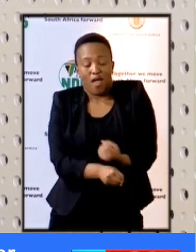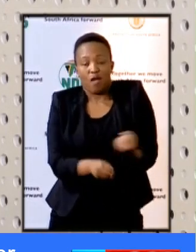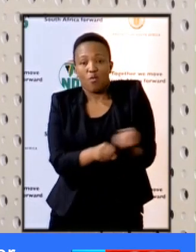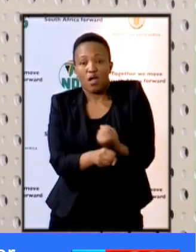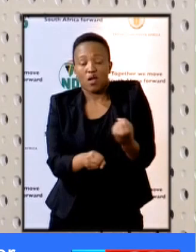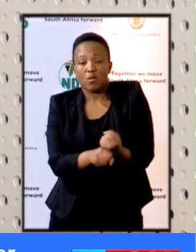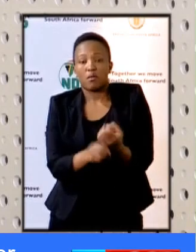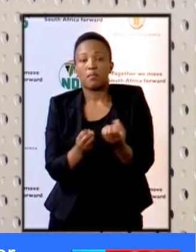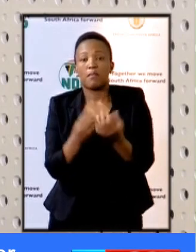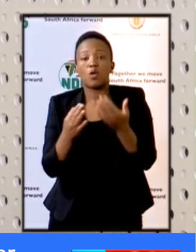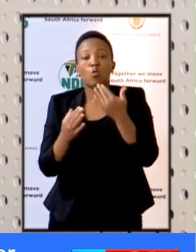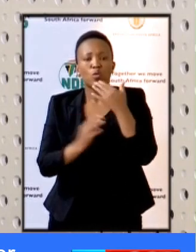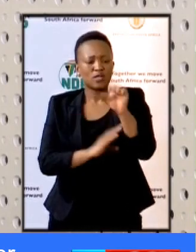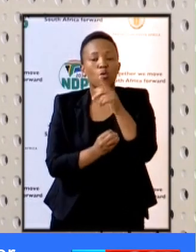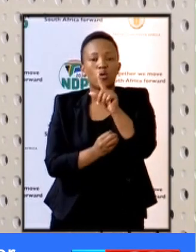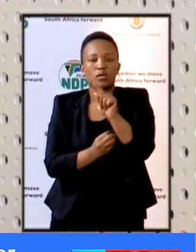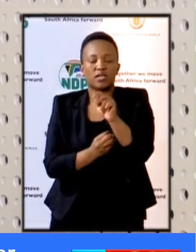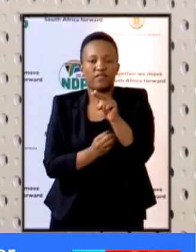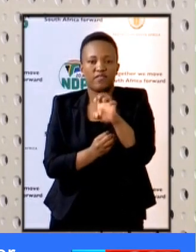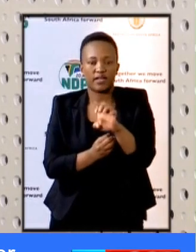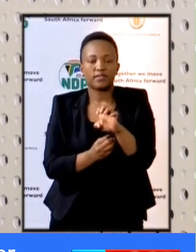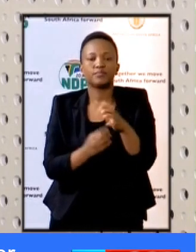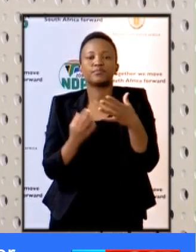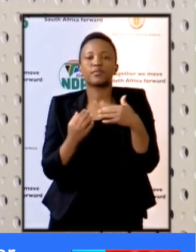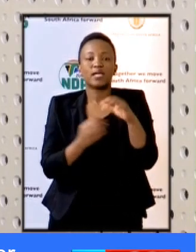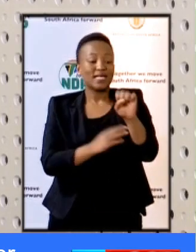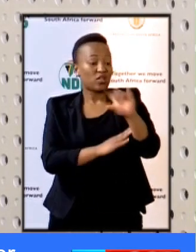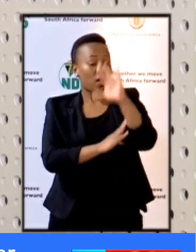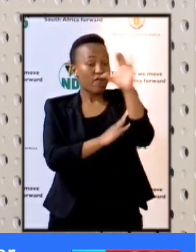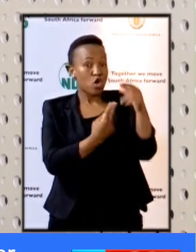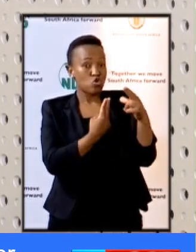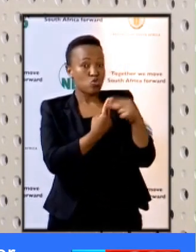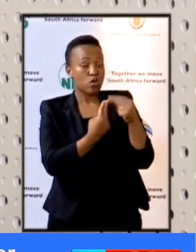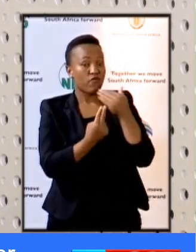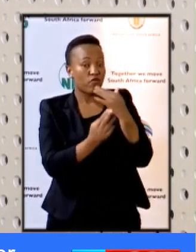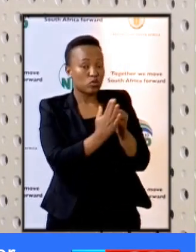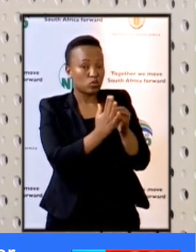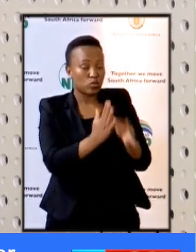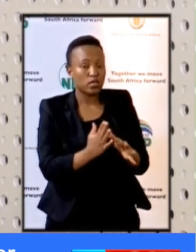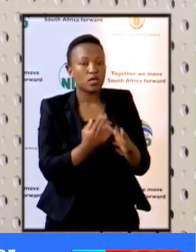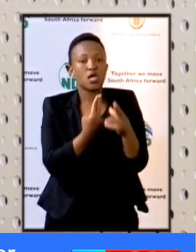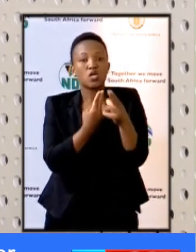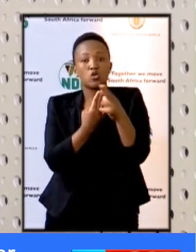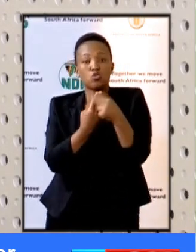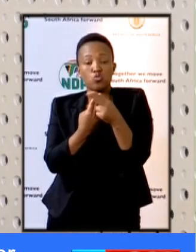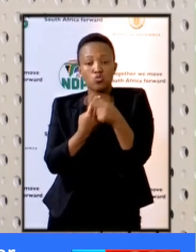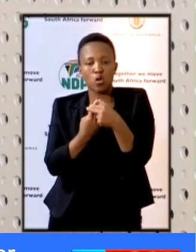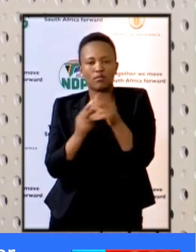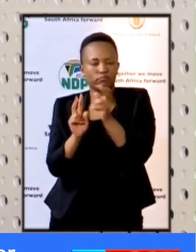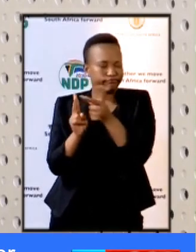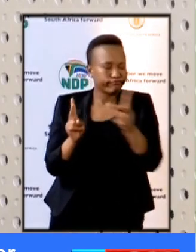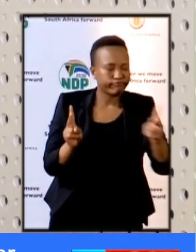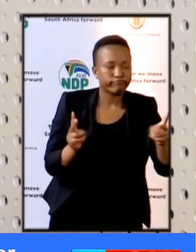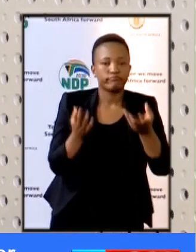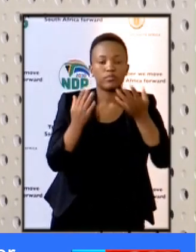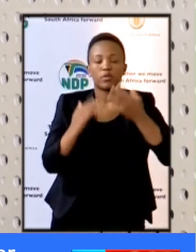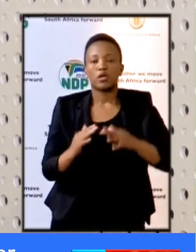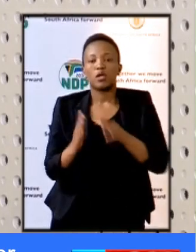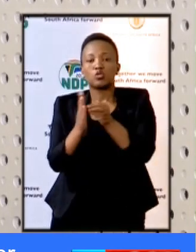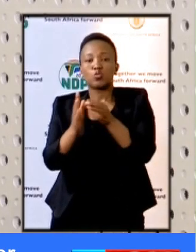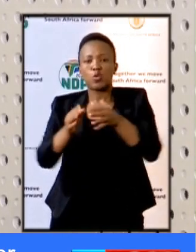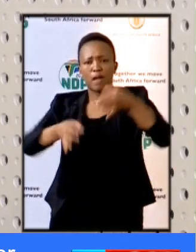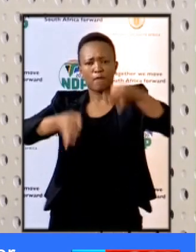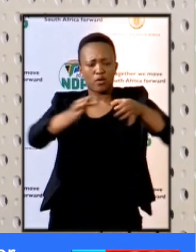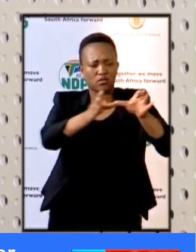from many colleges, the South African Union of Students, the trade union movement, student political